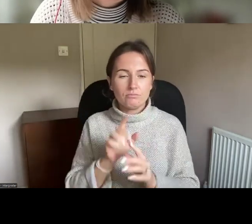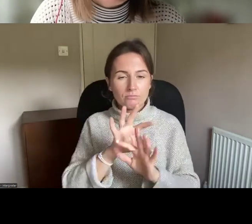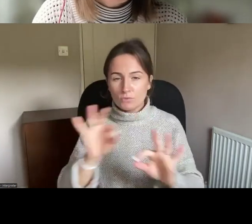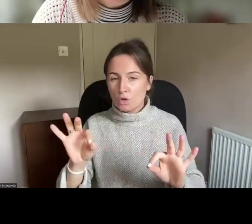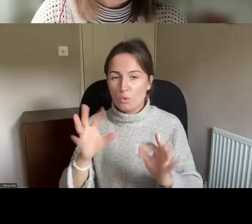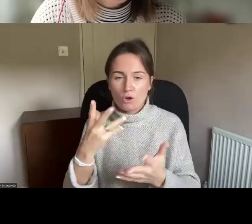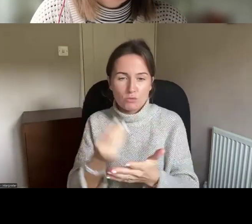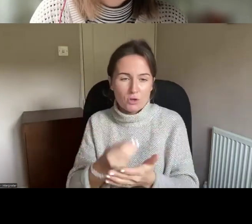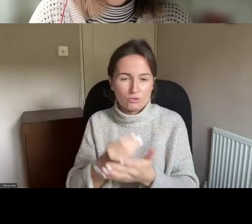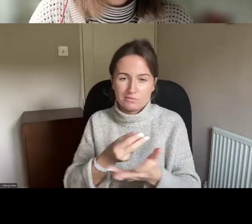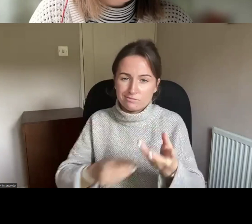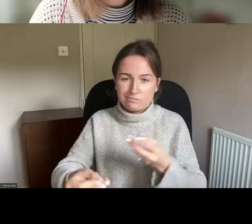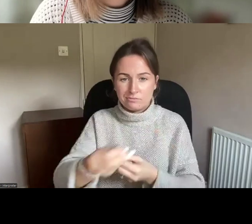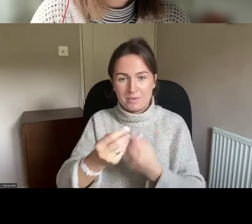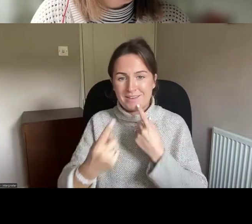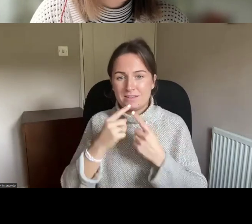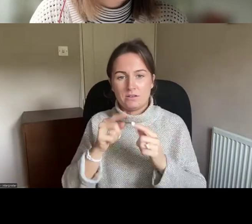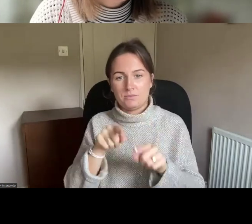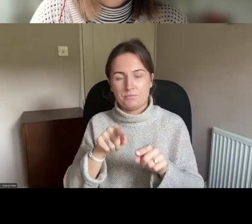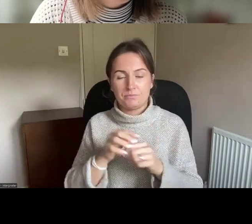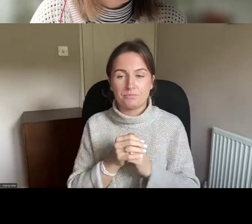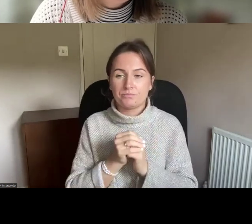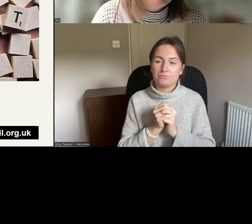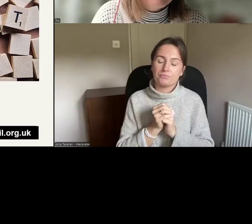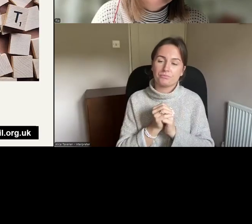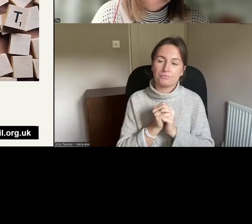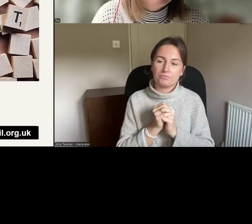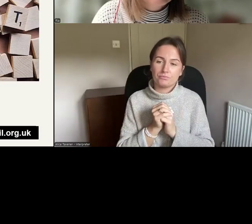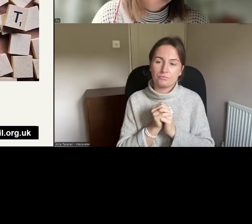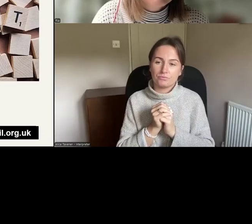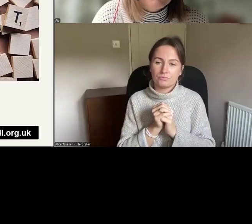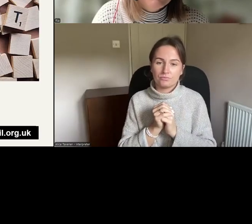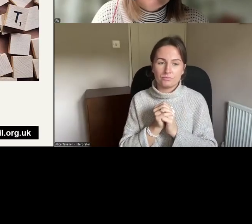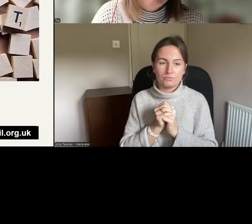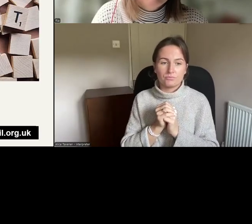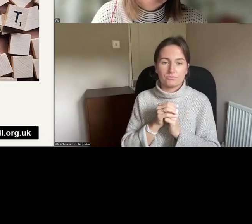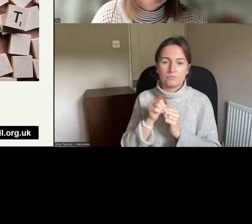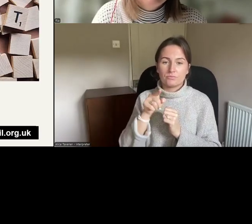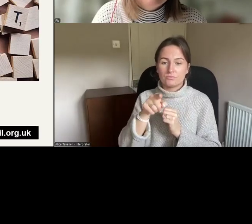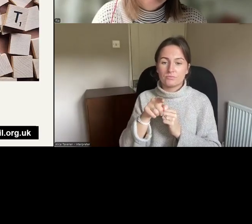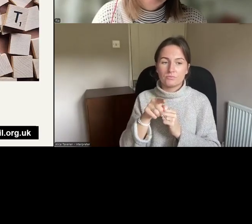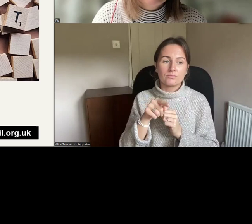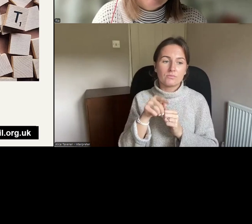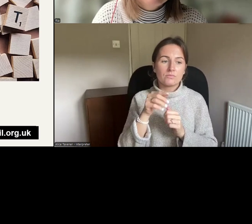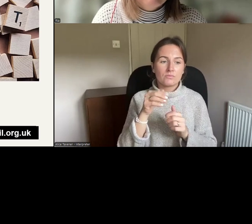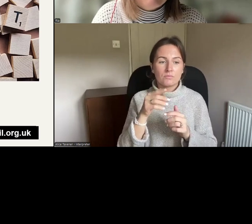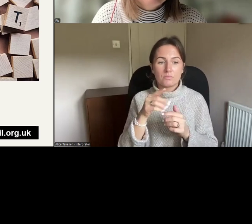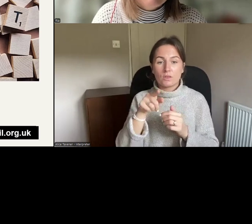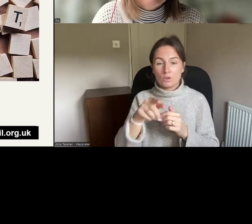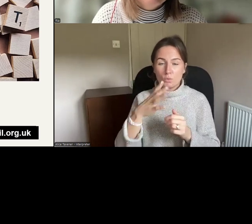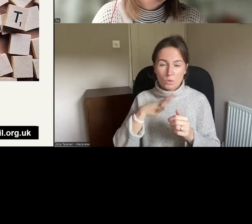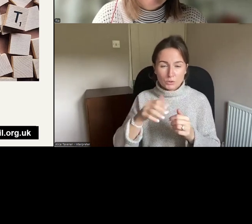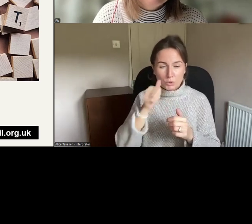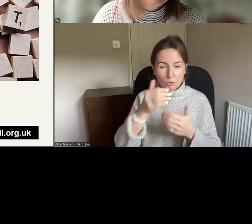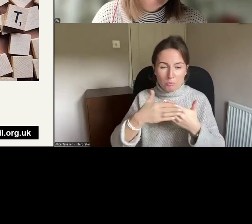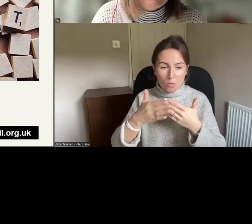provenance of the data. There are some user guides located within the Explorer site if you're interested in particular functionality or how to